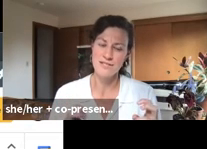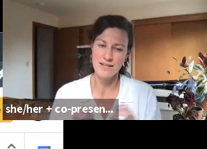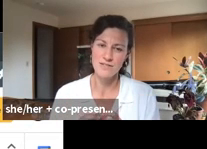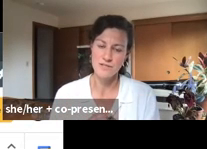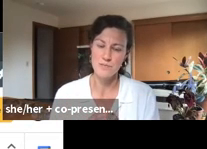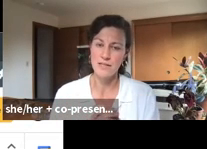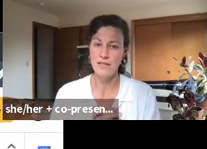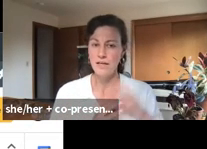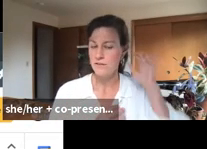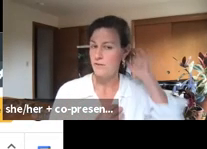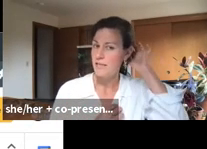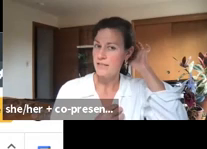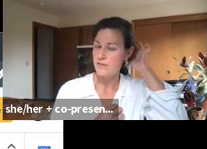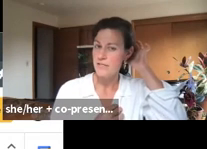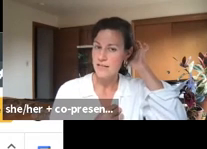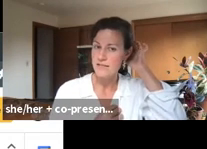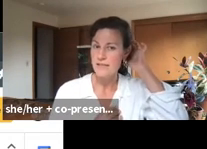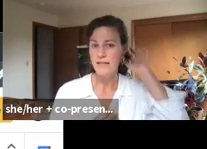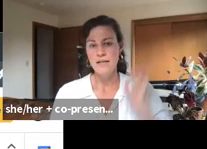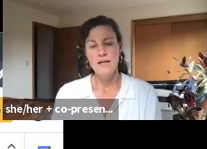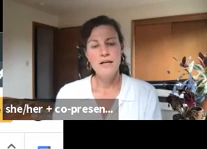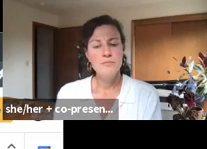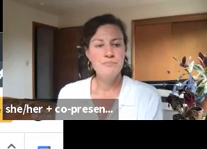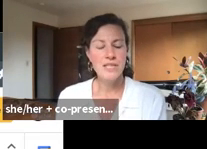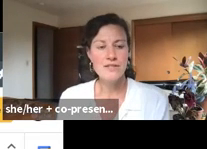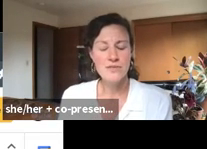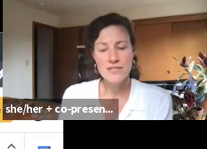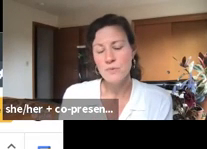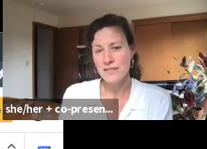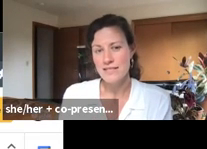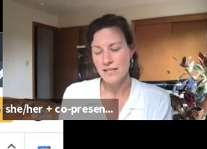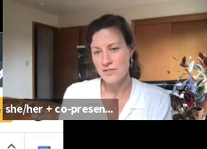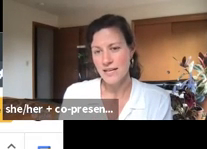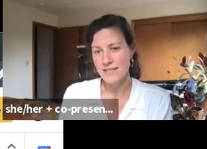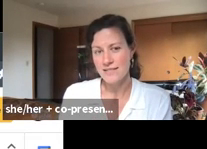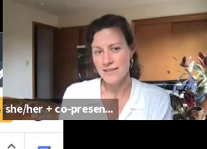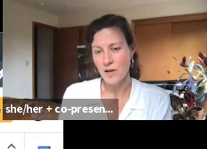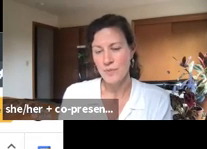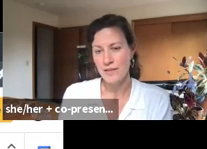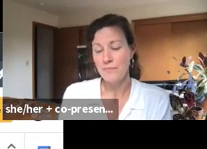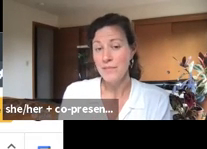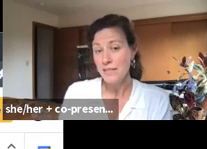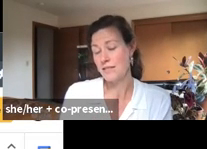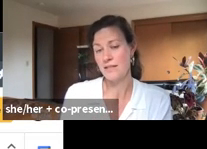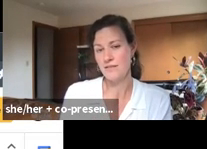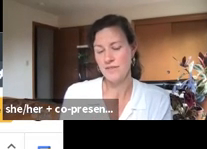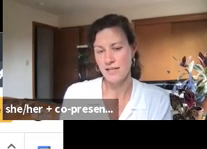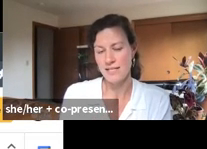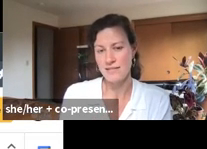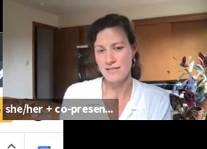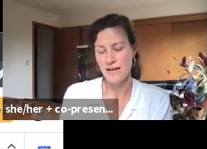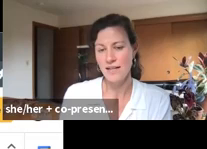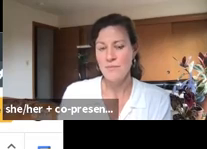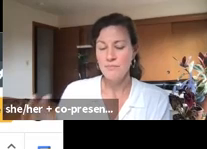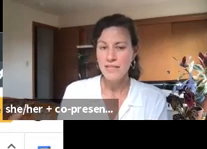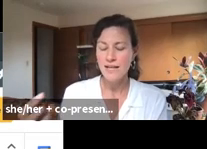their science, so to speak, the humanity in their science. And so this is what this exercise is helping me to realize,